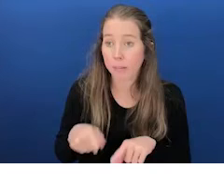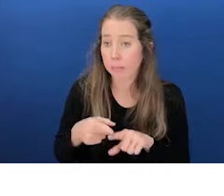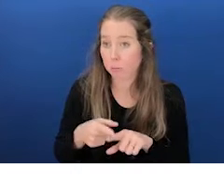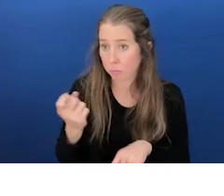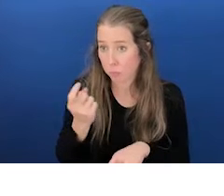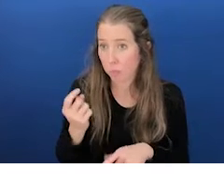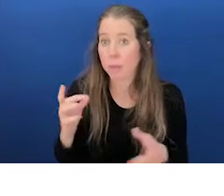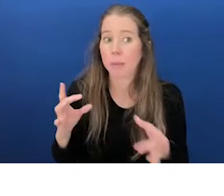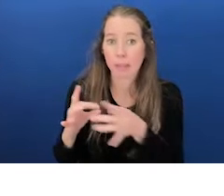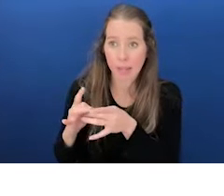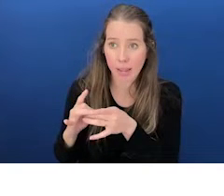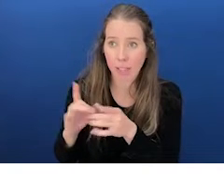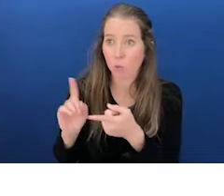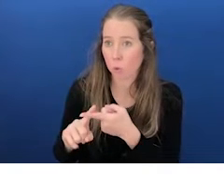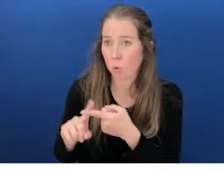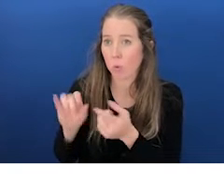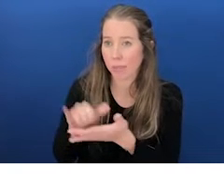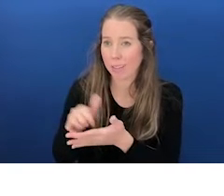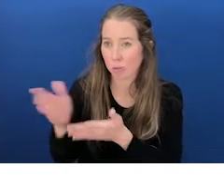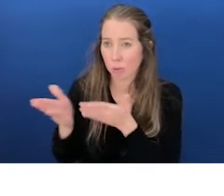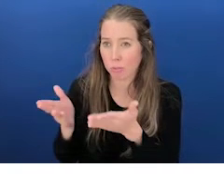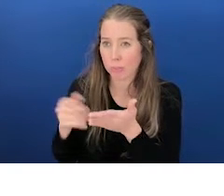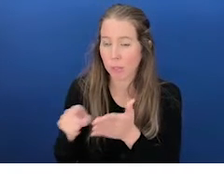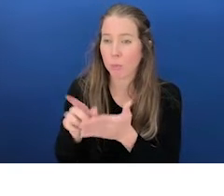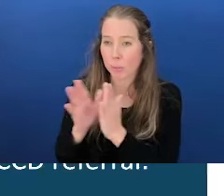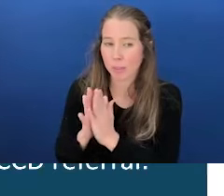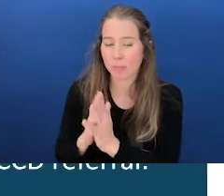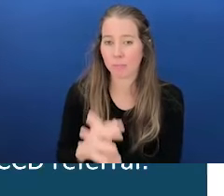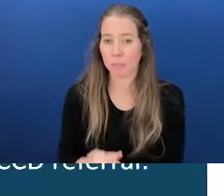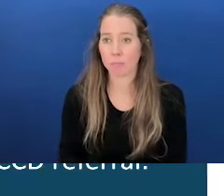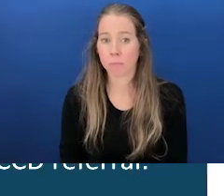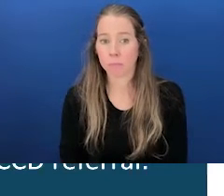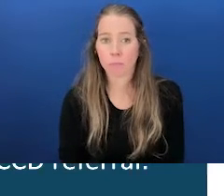be connected to the service that they're requesting.